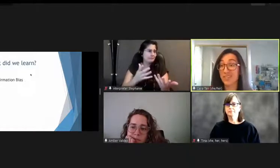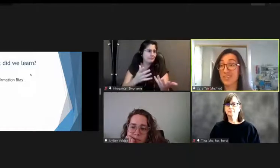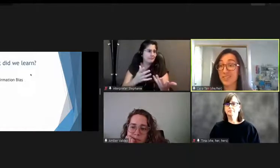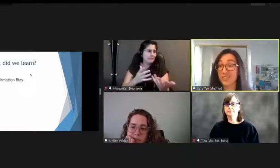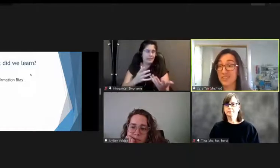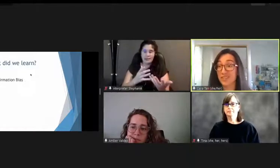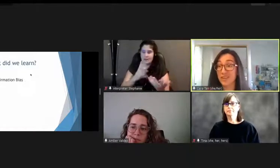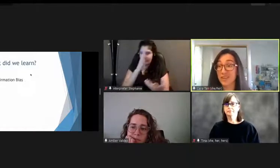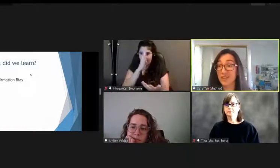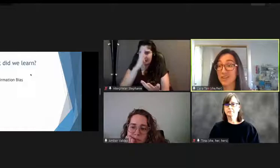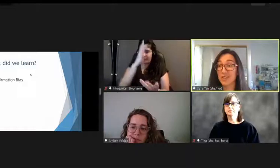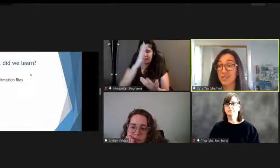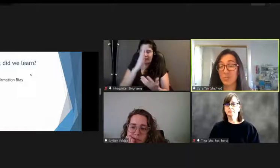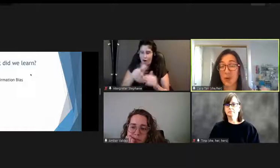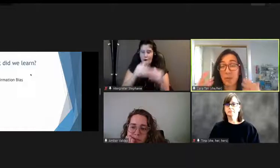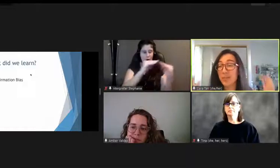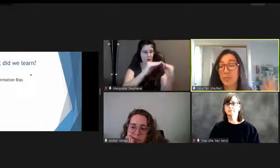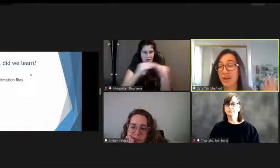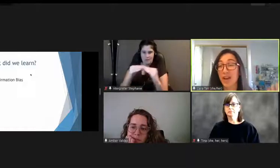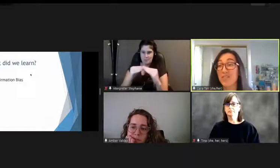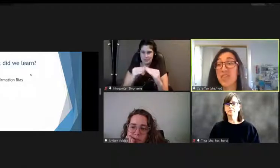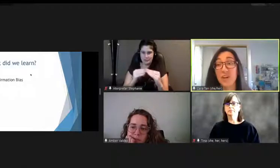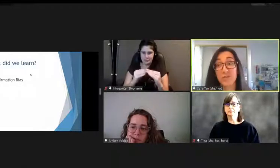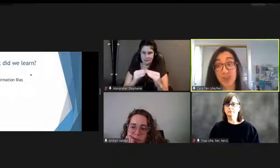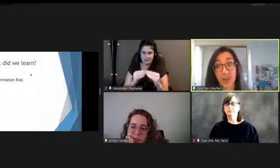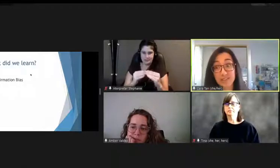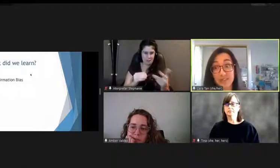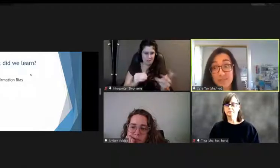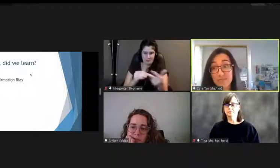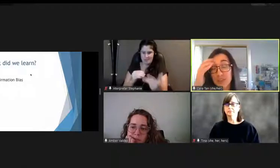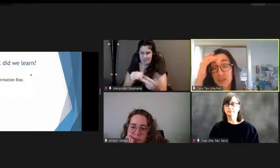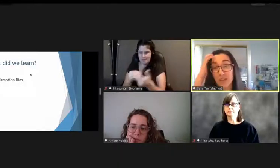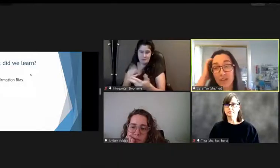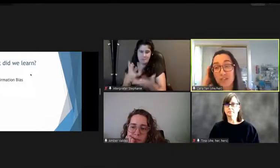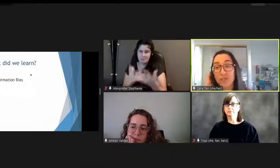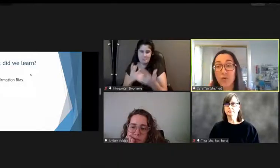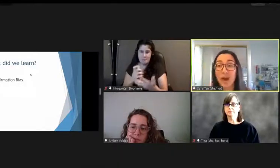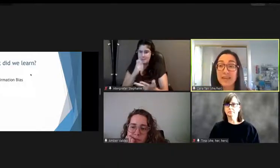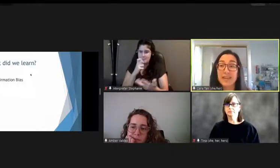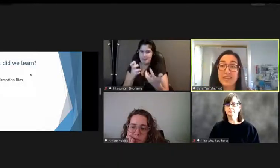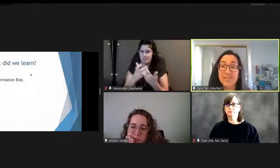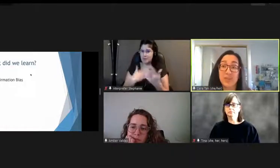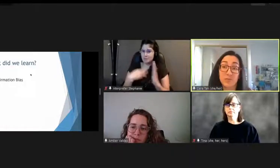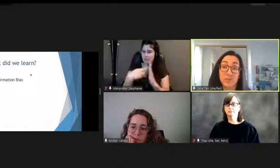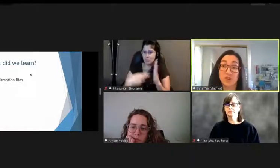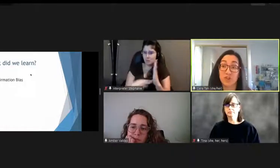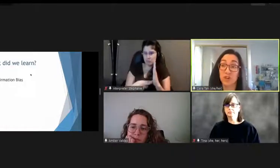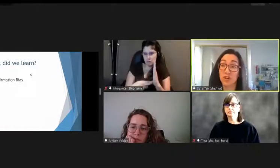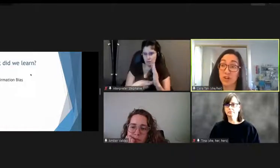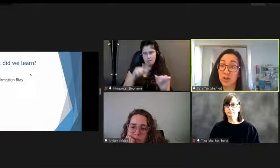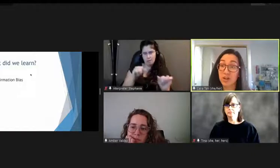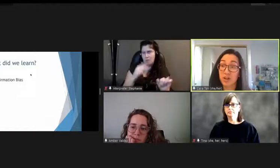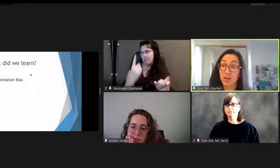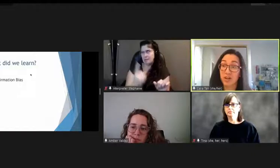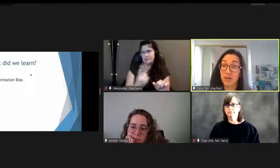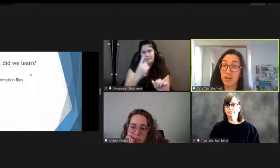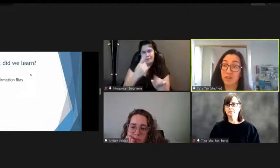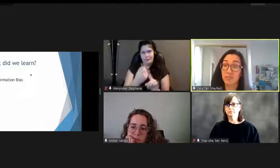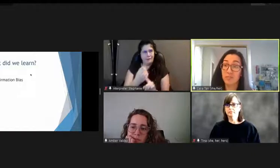hypothesis, right? There's probably something I haven't thought of yet. And so I can't say for sure